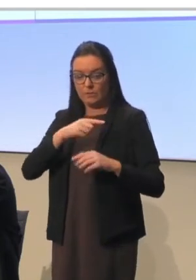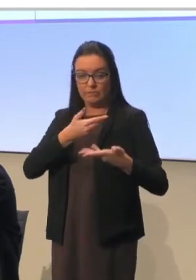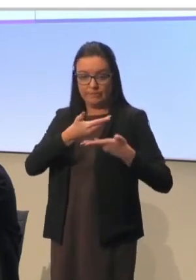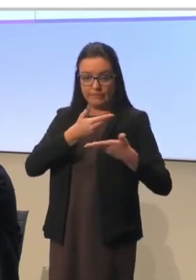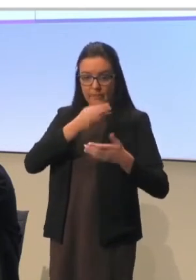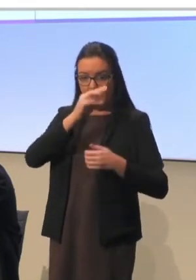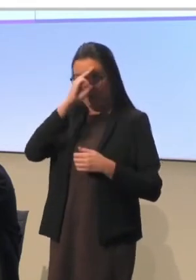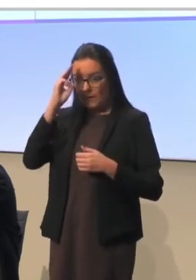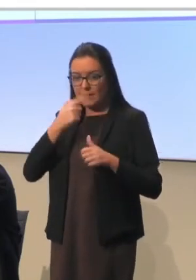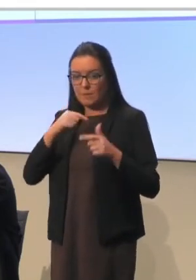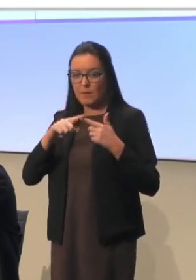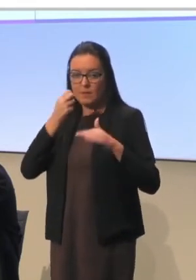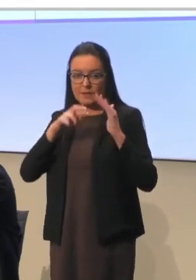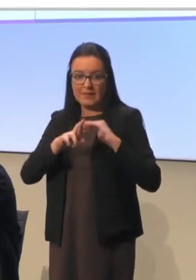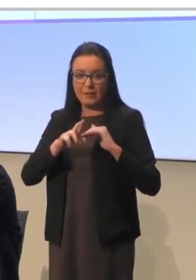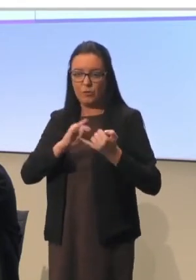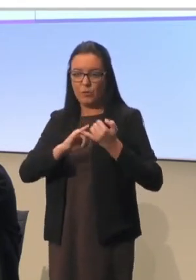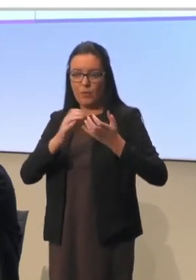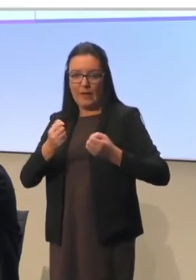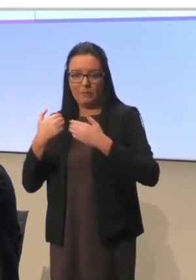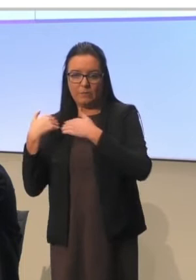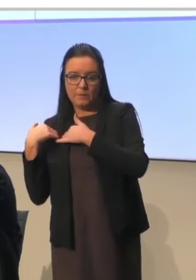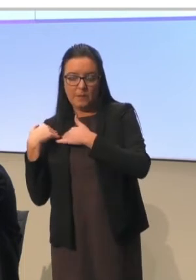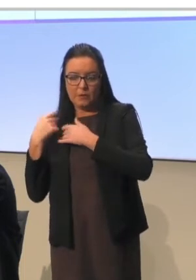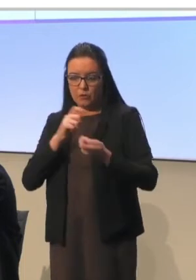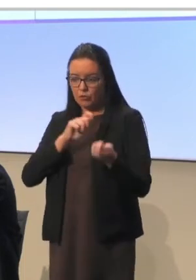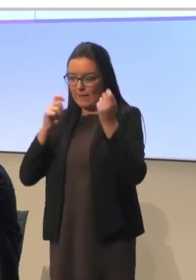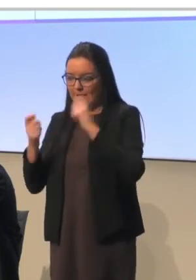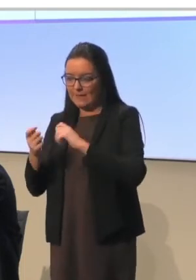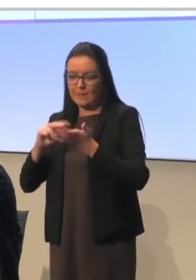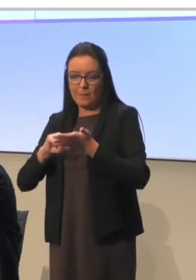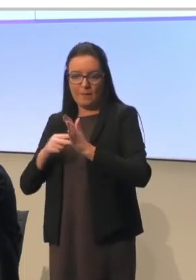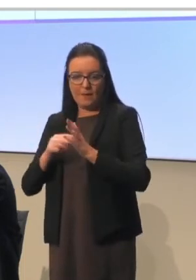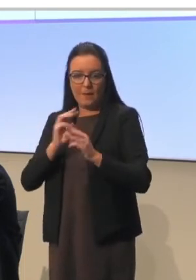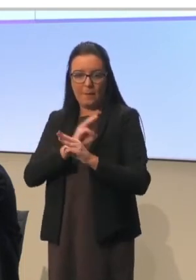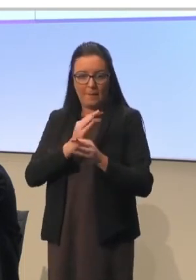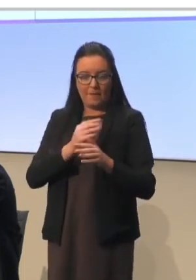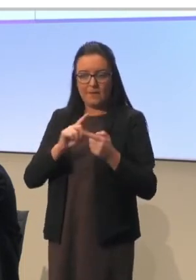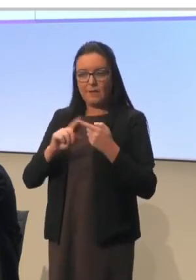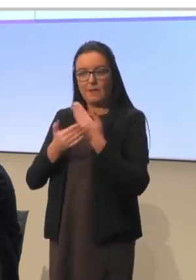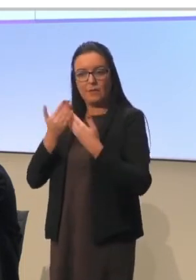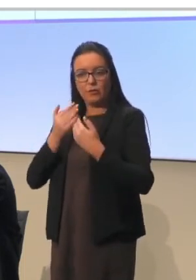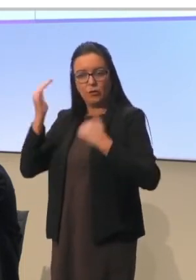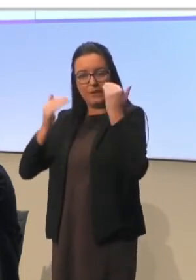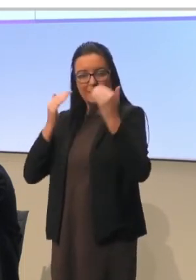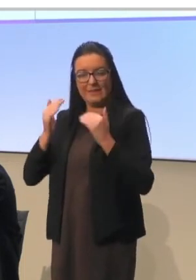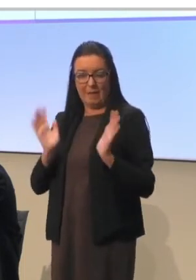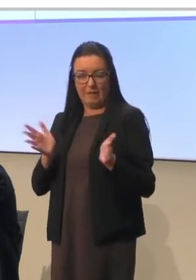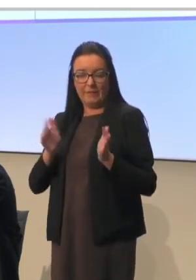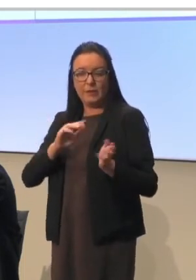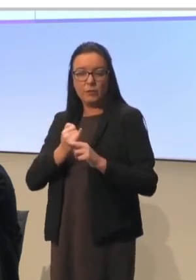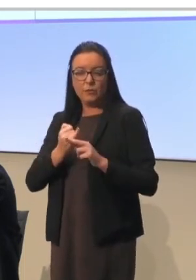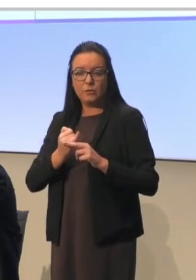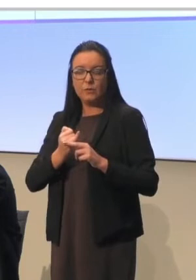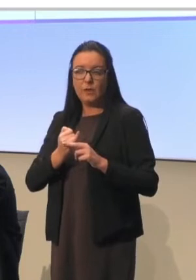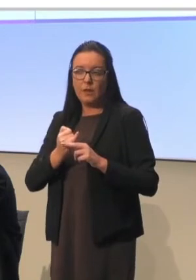teachers, particularly those with responsibility for transition planning, parents, and some young adults as well, who had just left school. And a lot of that fieldwork was